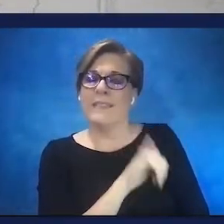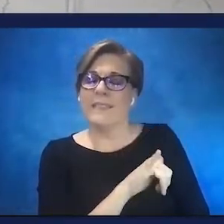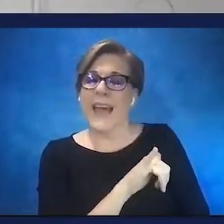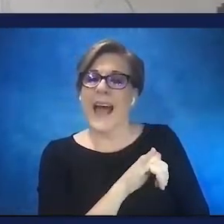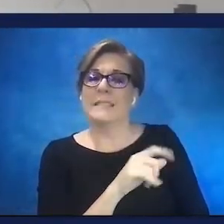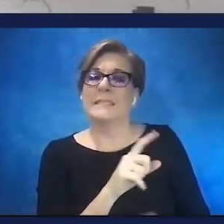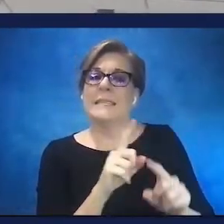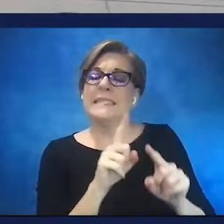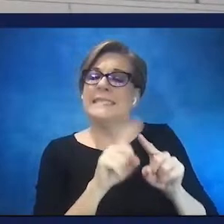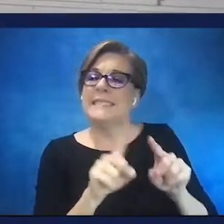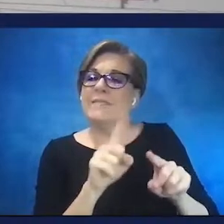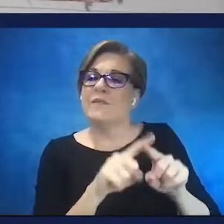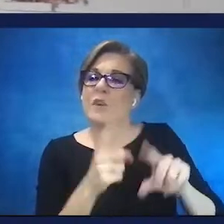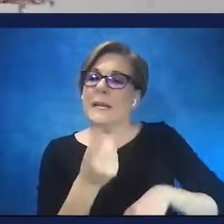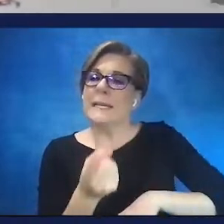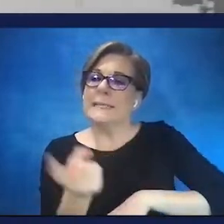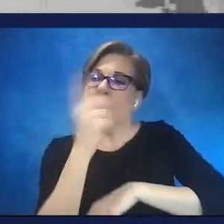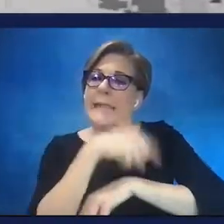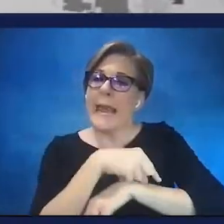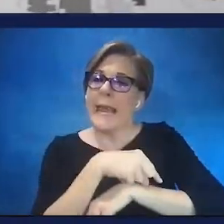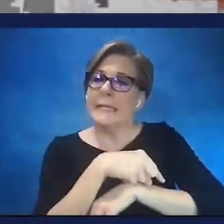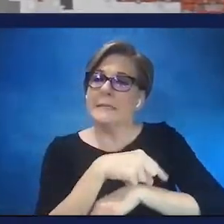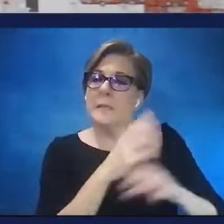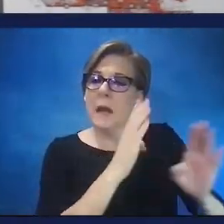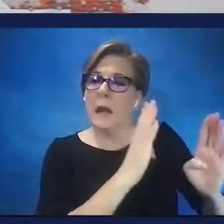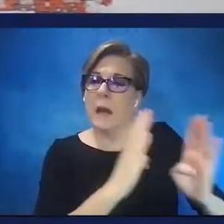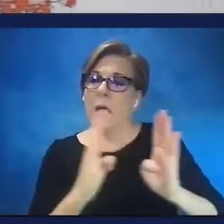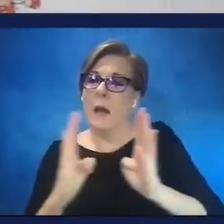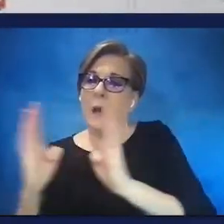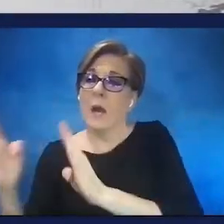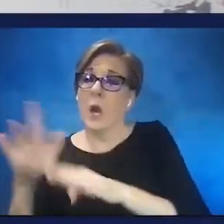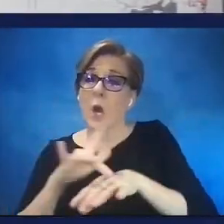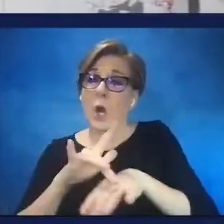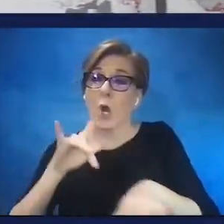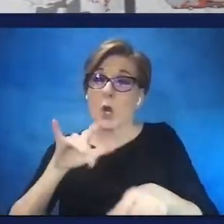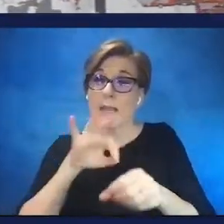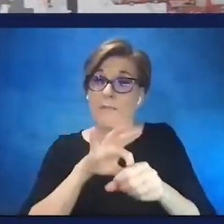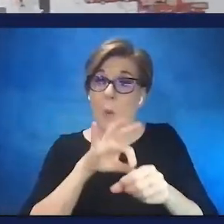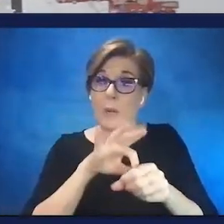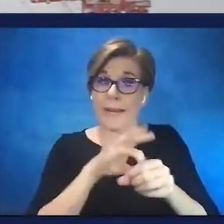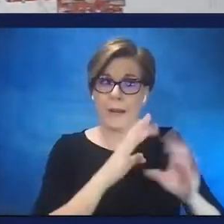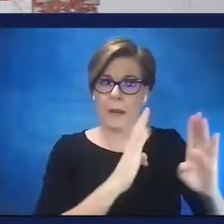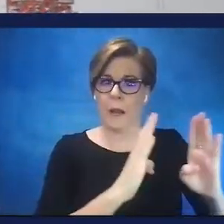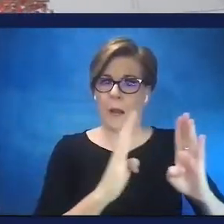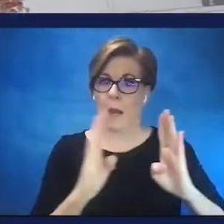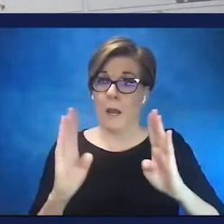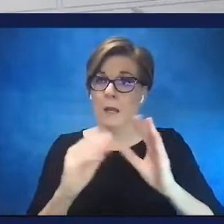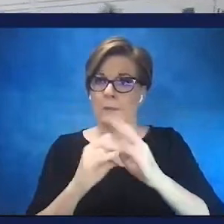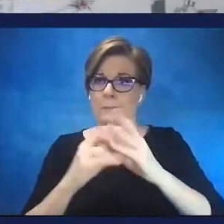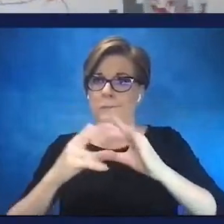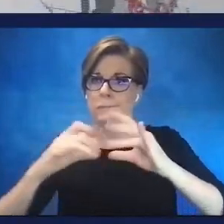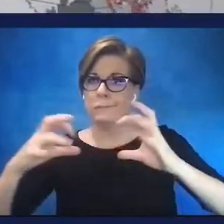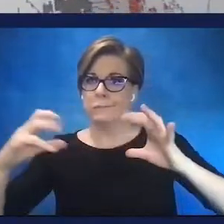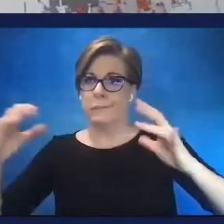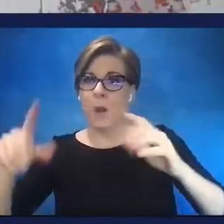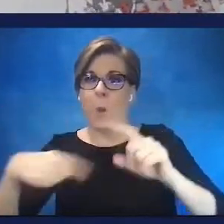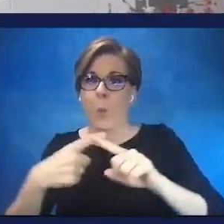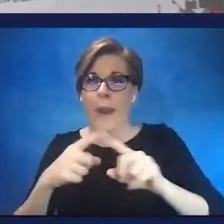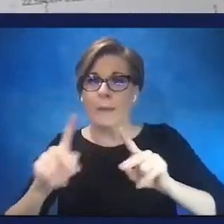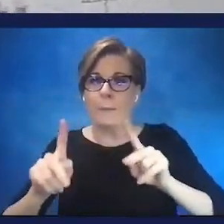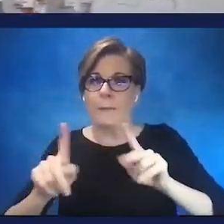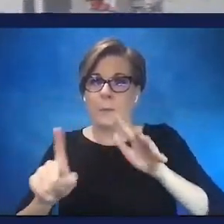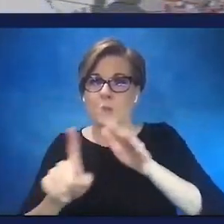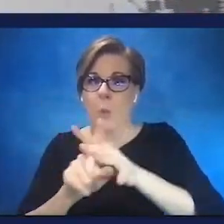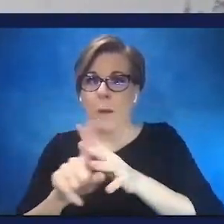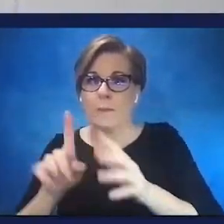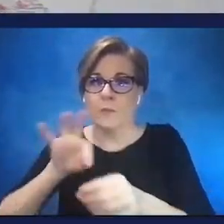different stages or the different days of early voting and the progression of when voters are participating in